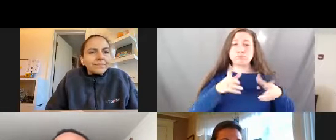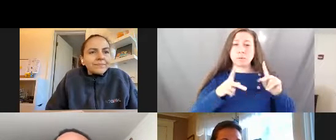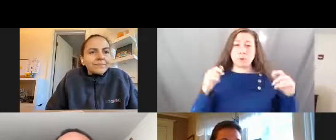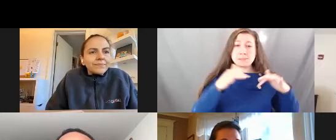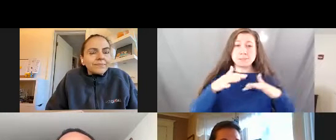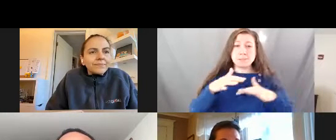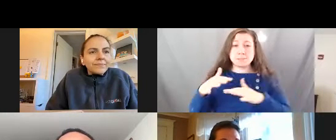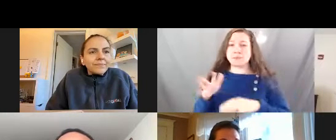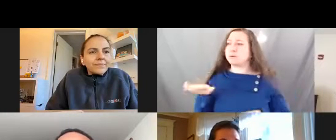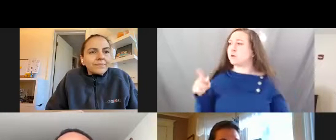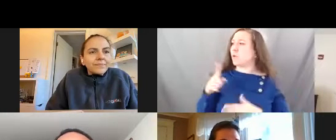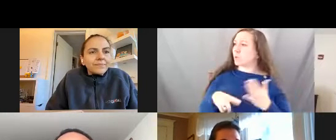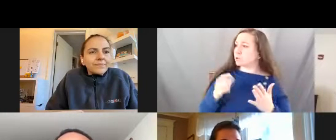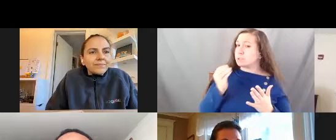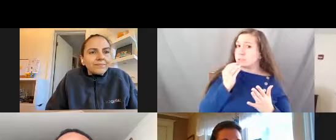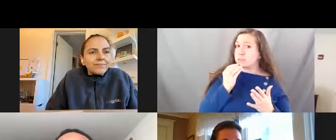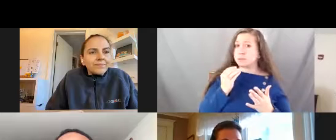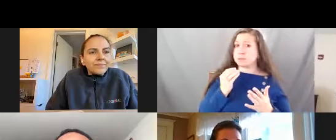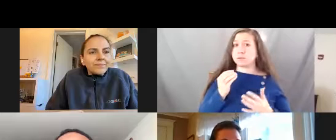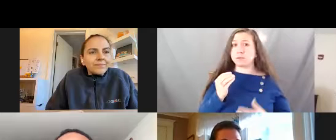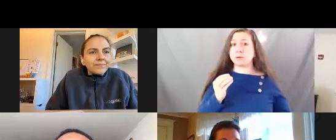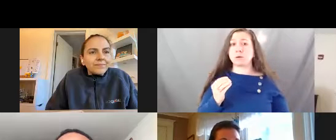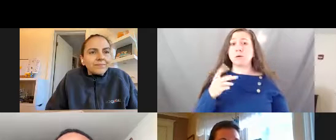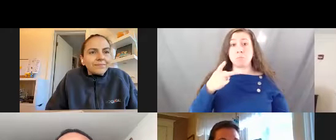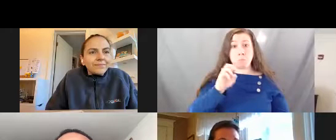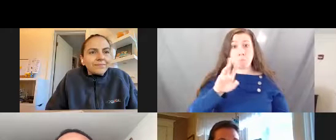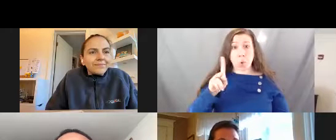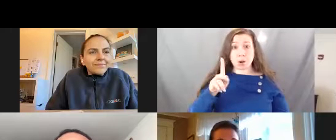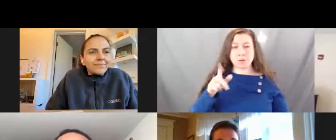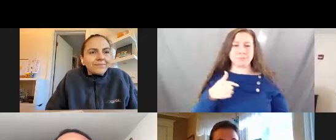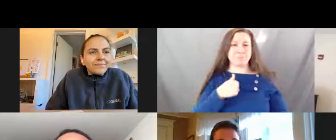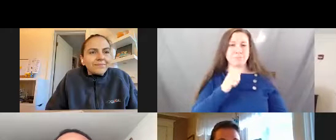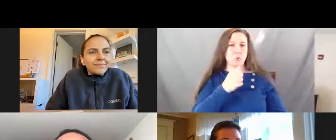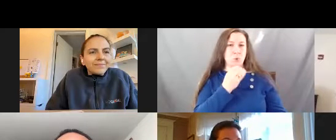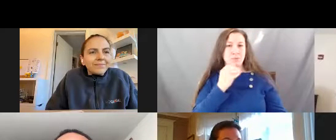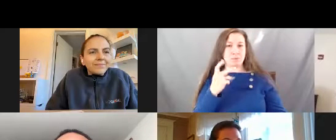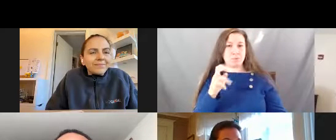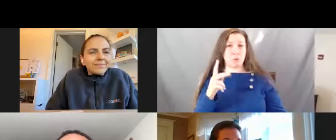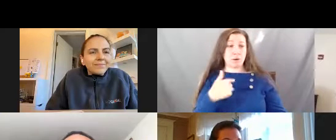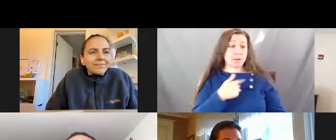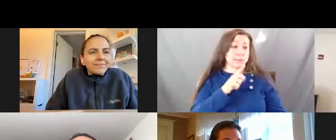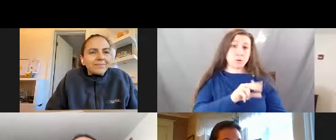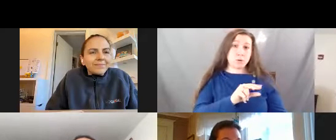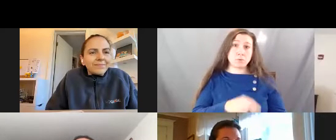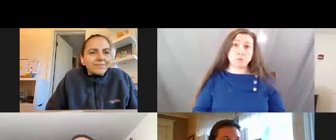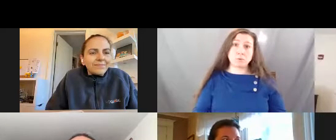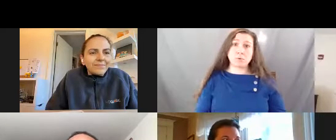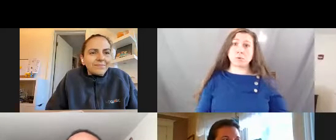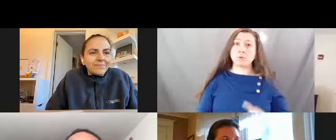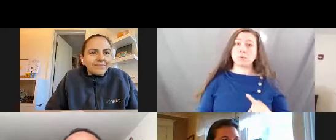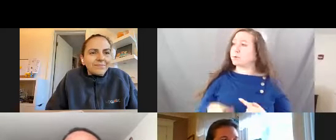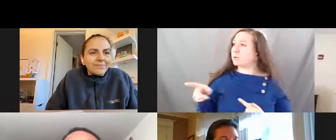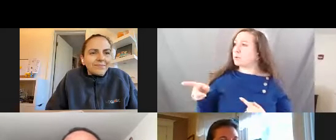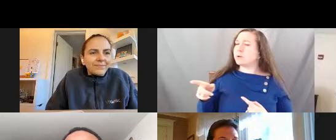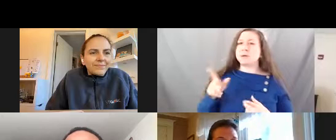people would be like, hey, would you like some pork? And I don't eat pork, and I just say no, and that's fine. And they're like, oh, it was like, you don't like